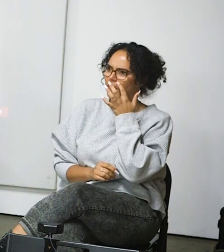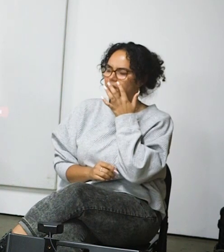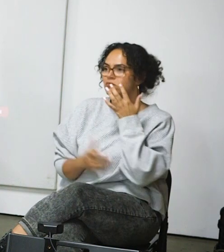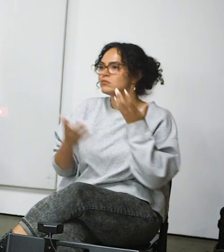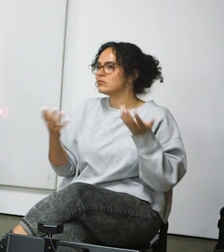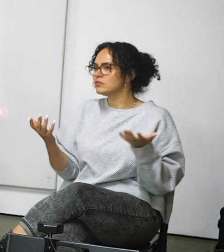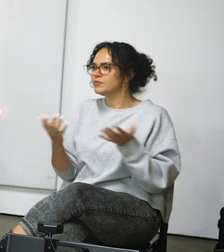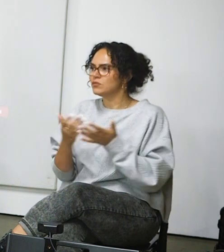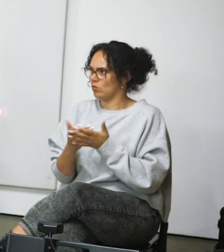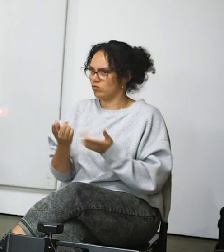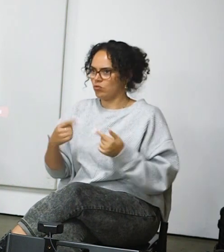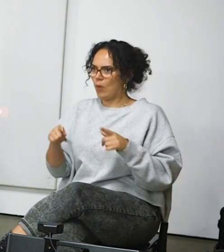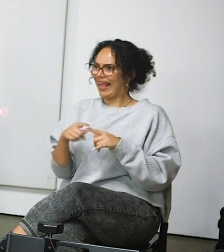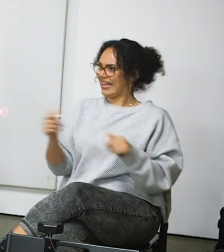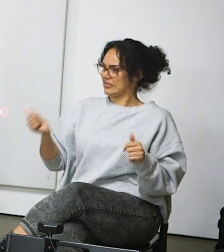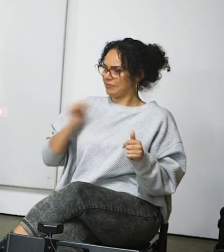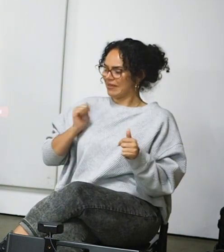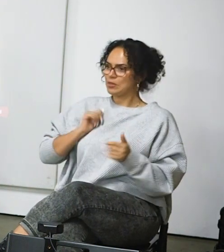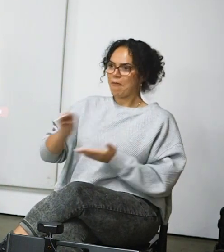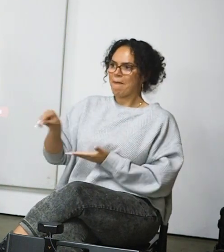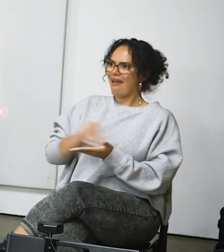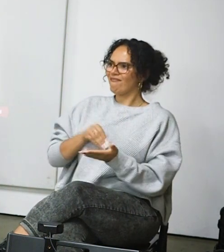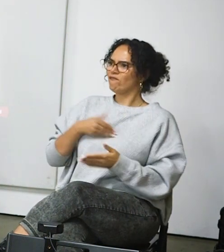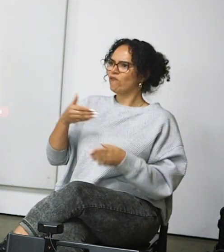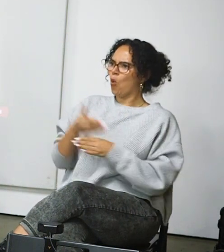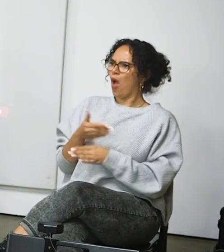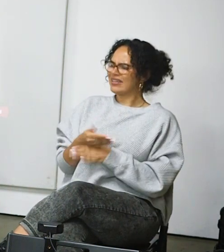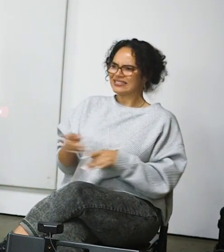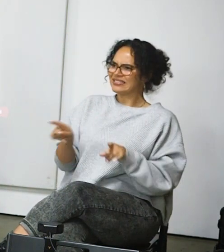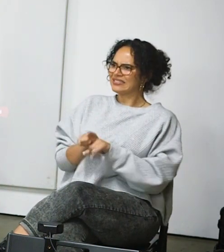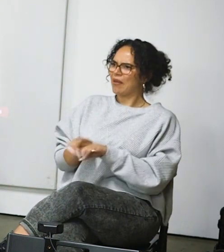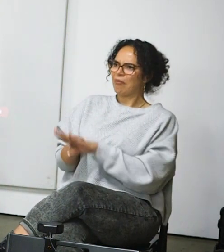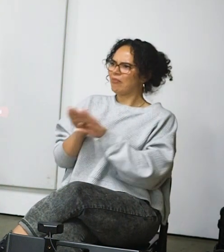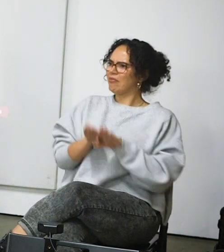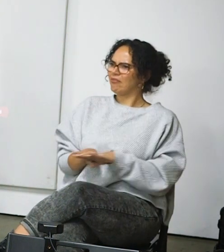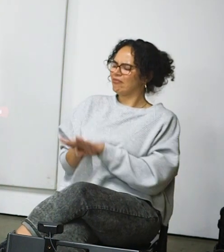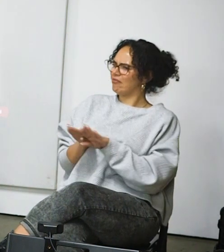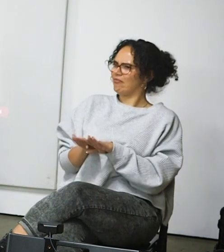paid. So for starters, like